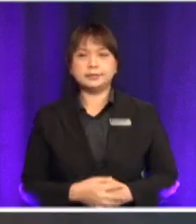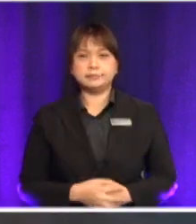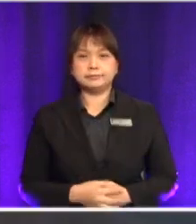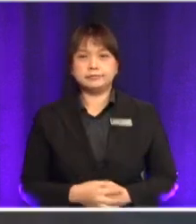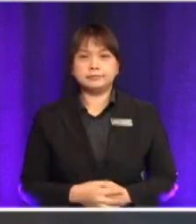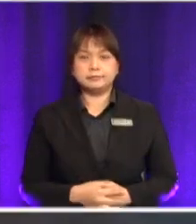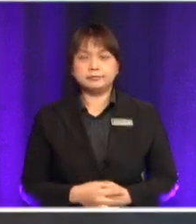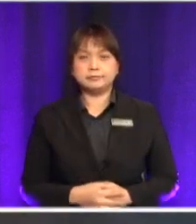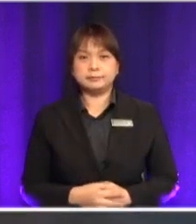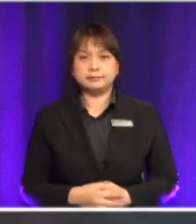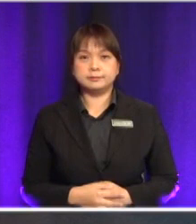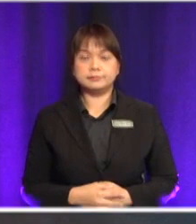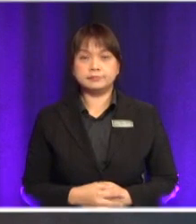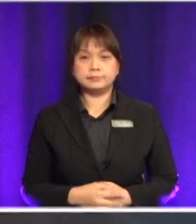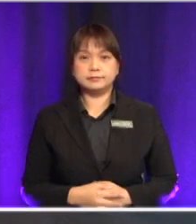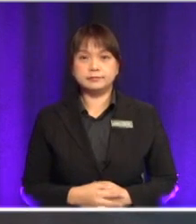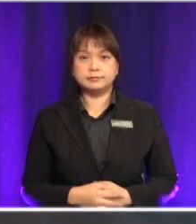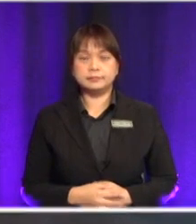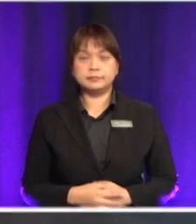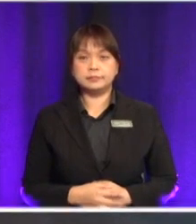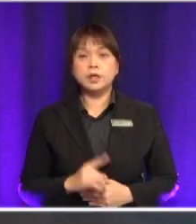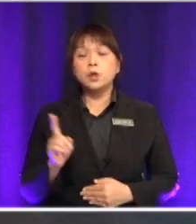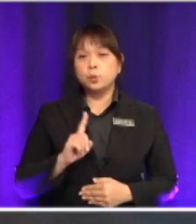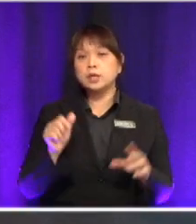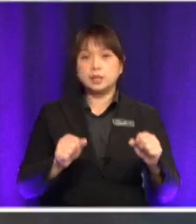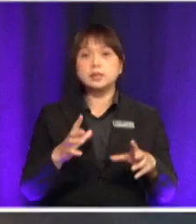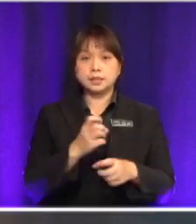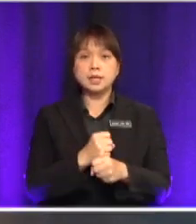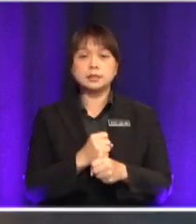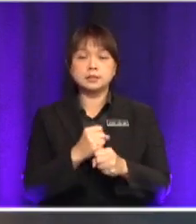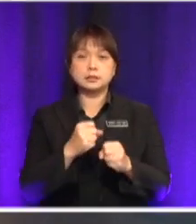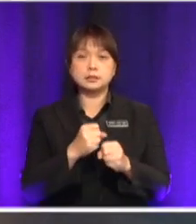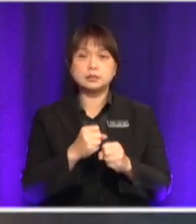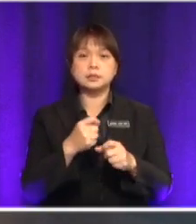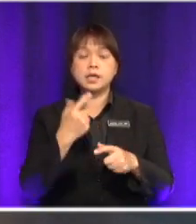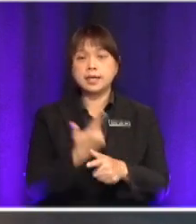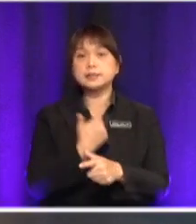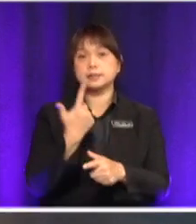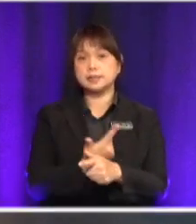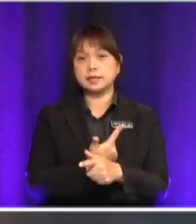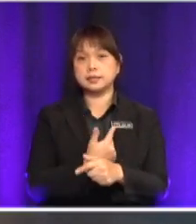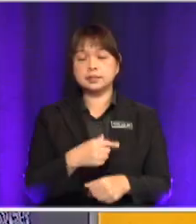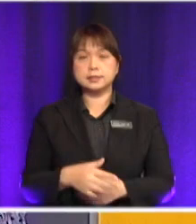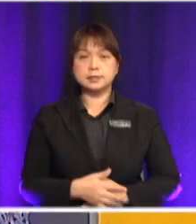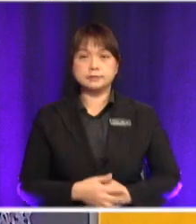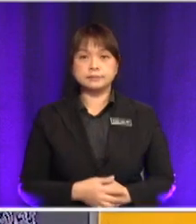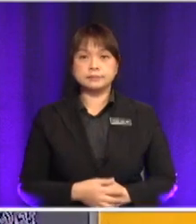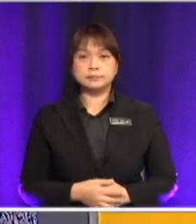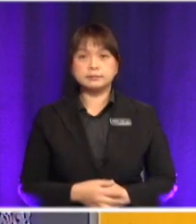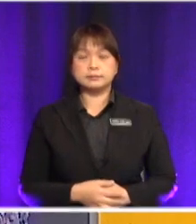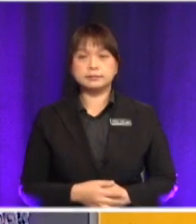right? Now, for those of you watching at home, where can they access to get extra materials for revision? Where else